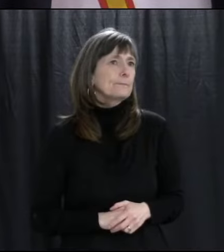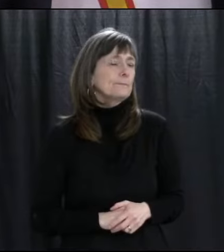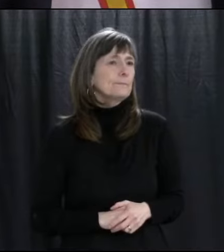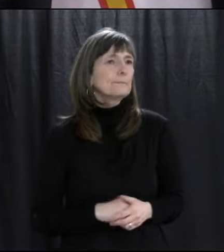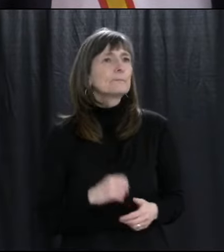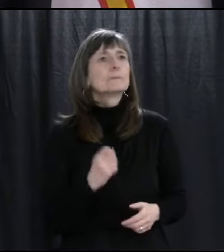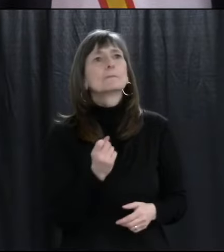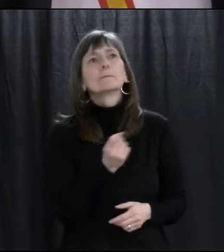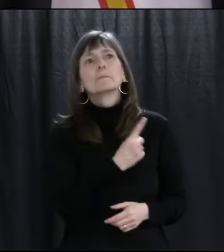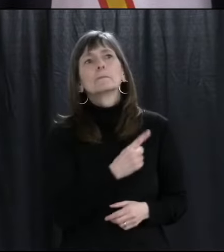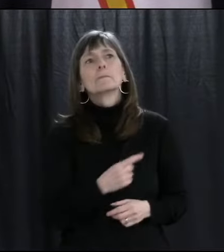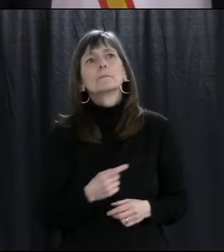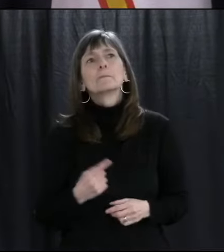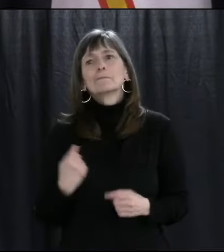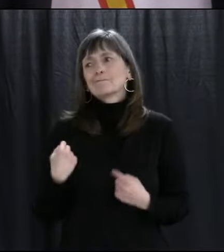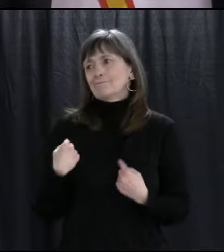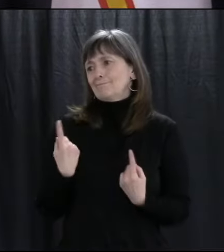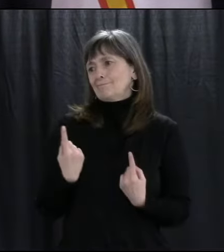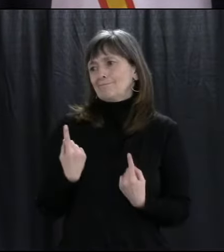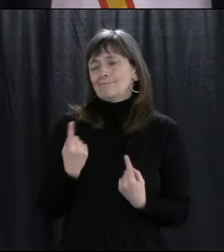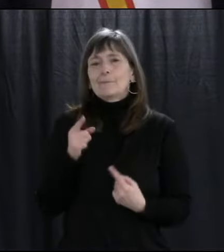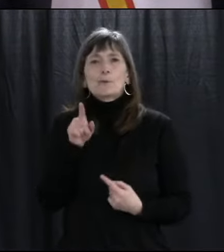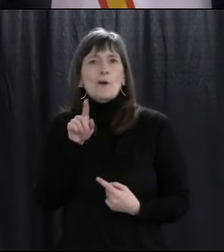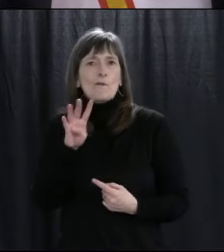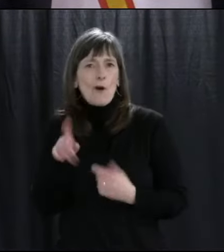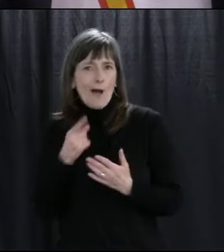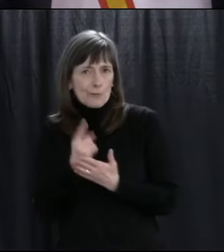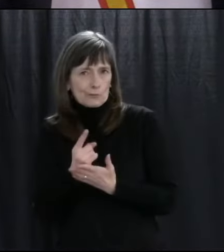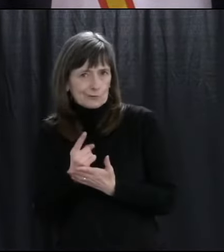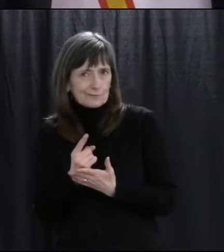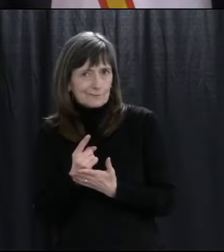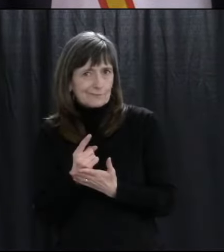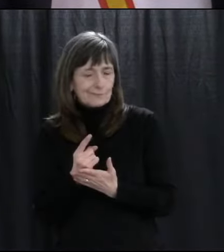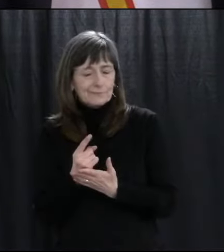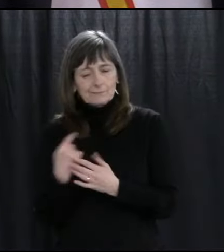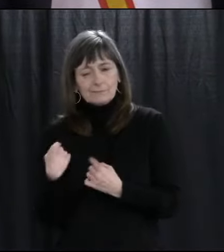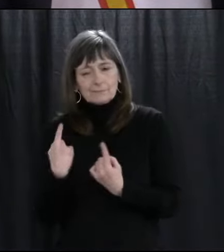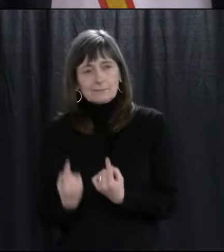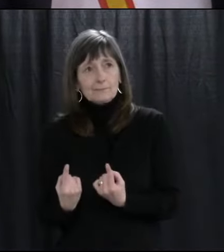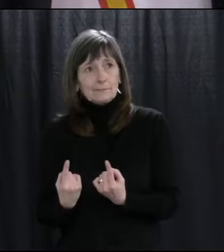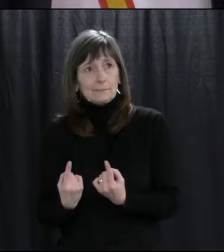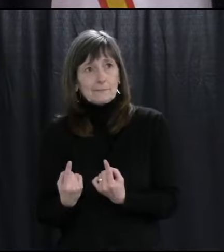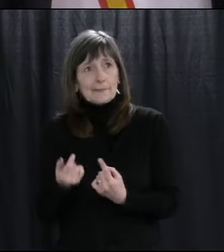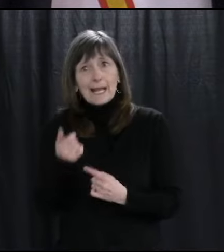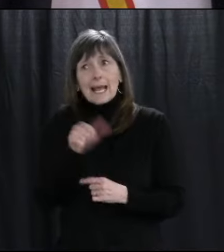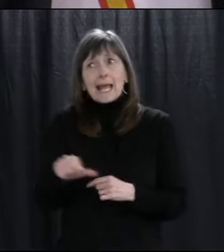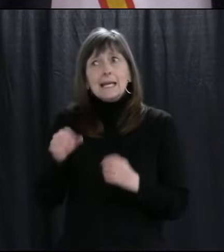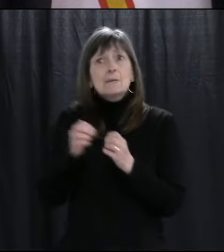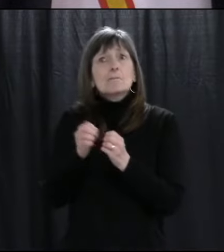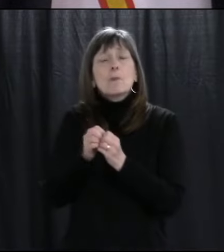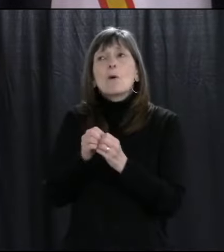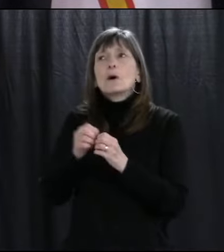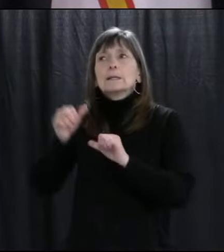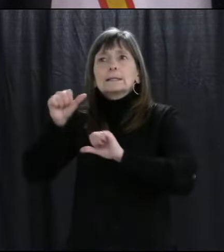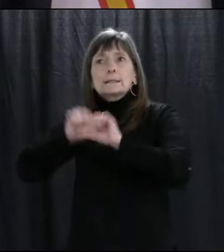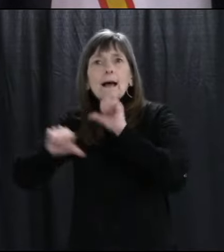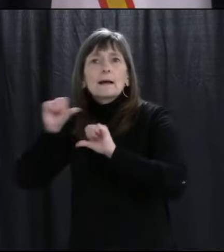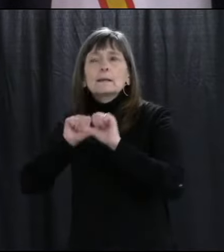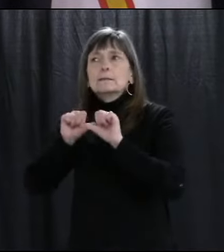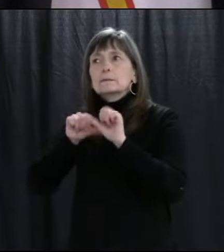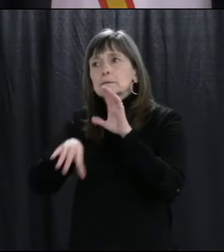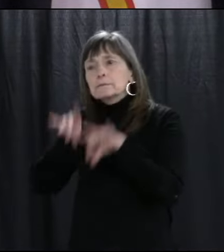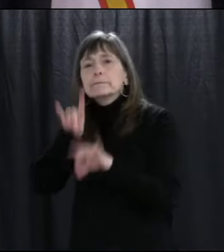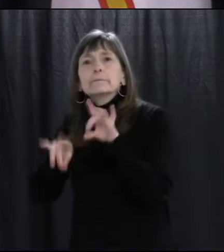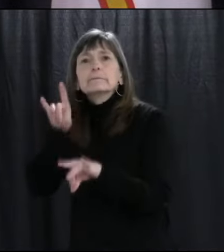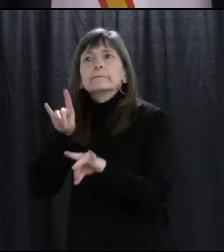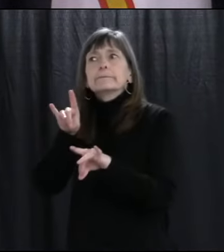I was wondering, in the last 24 hours since we had a press conference, if we know anything new scientifically about COVID-19, like how long it can